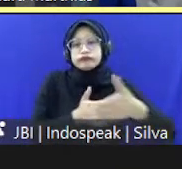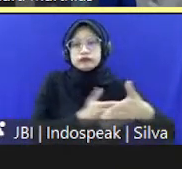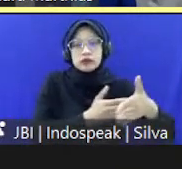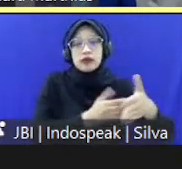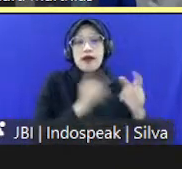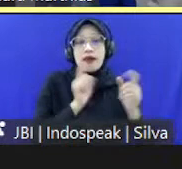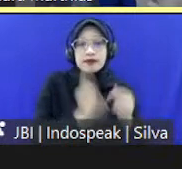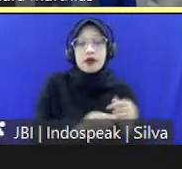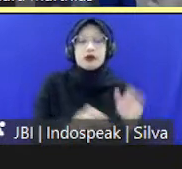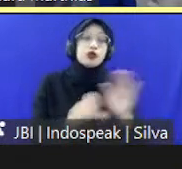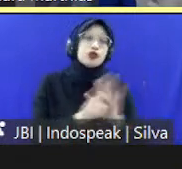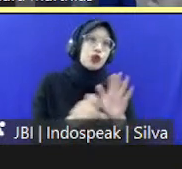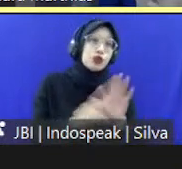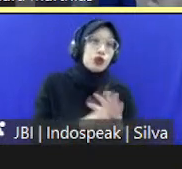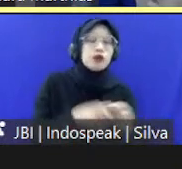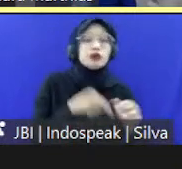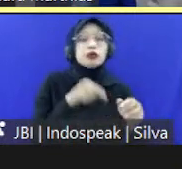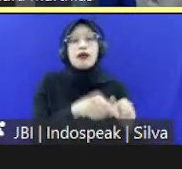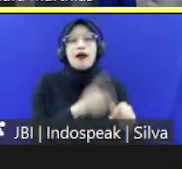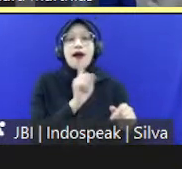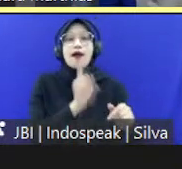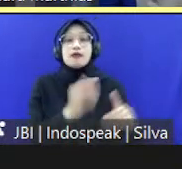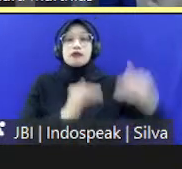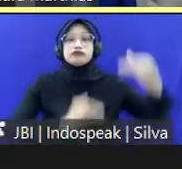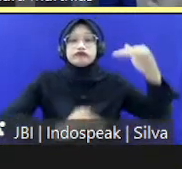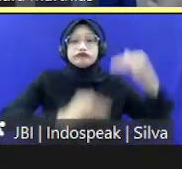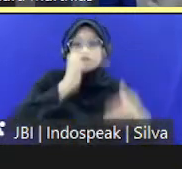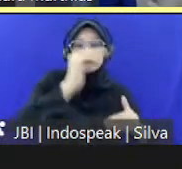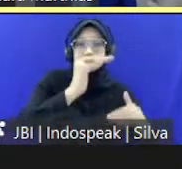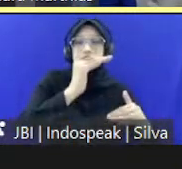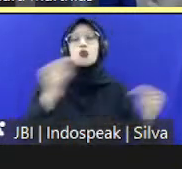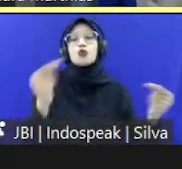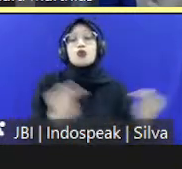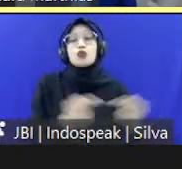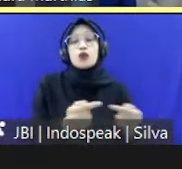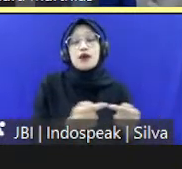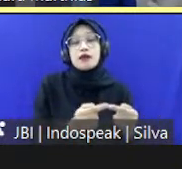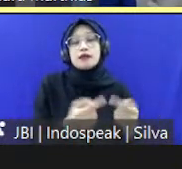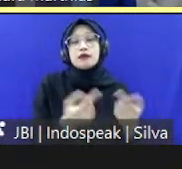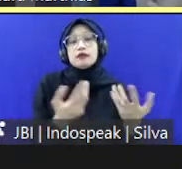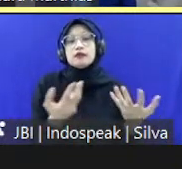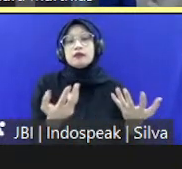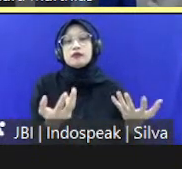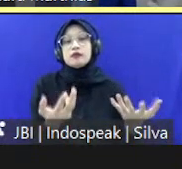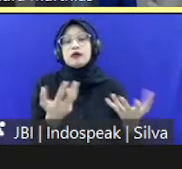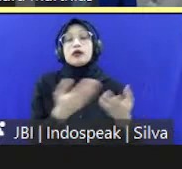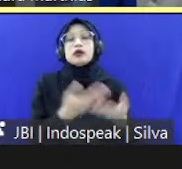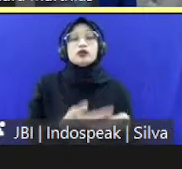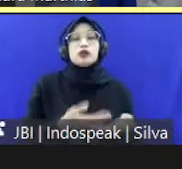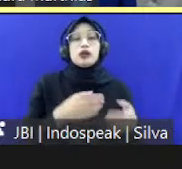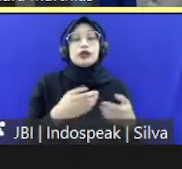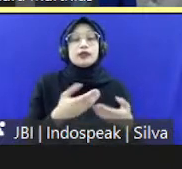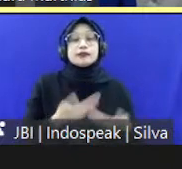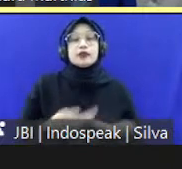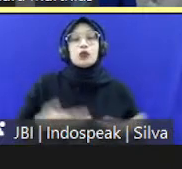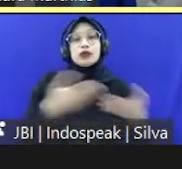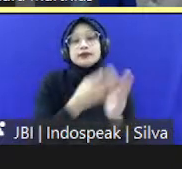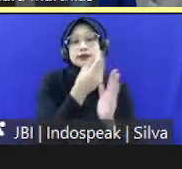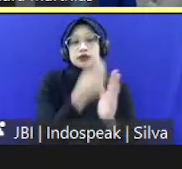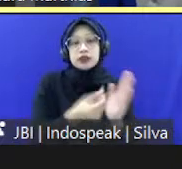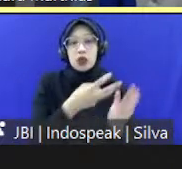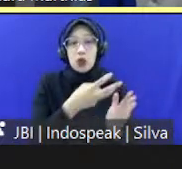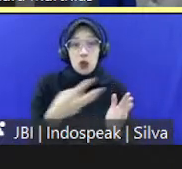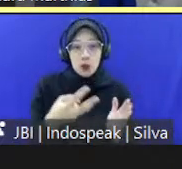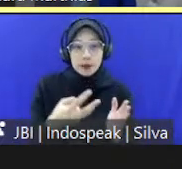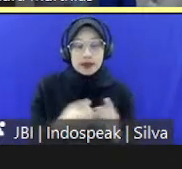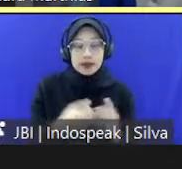in terms of socioeconomic and geographical distribution, our issue with data, as I mentioned before, and also because the decentralized